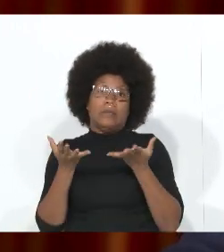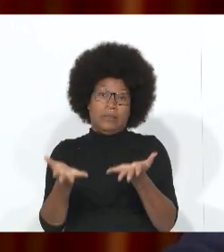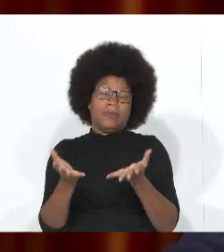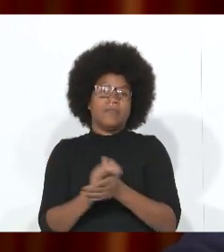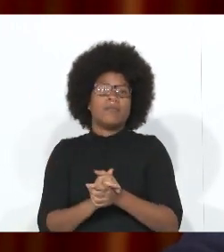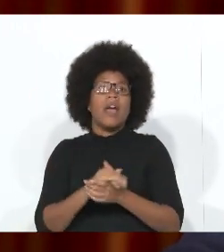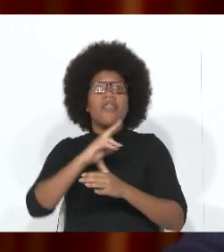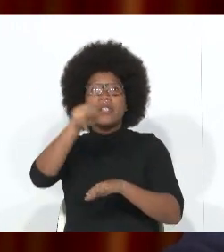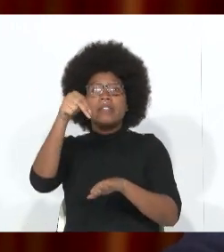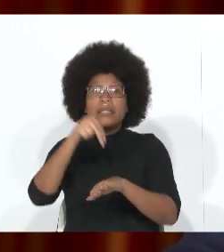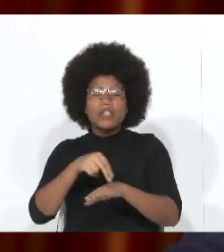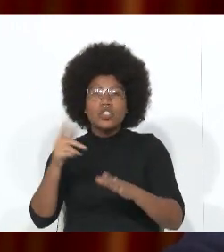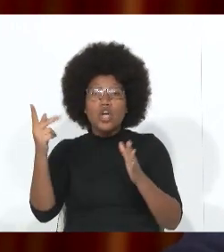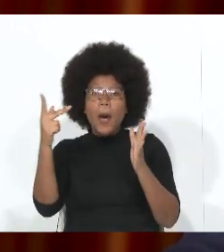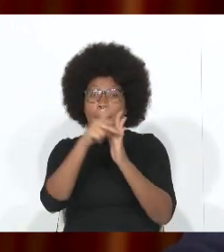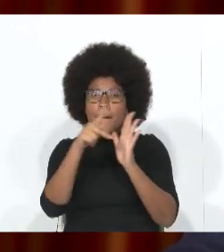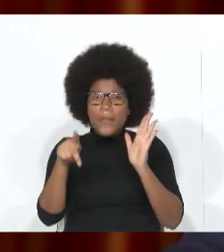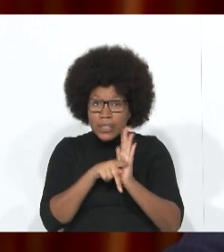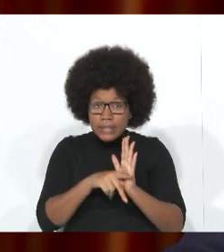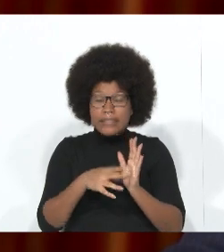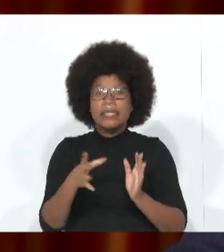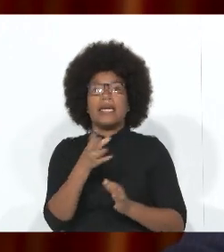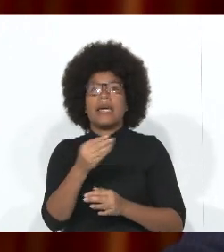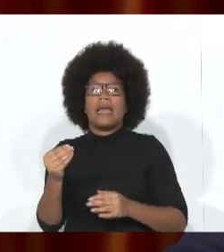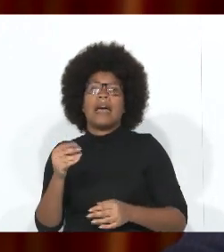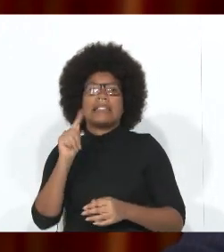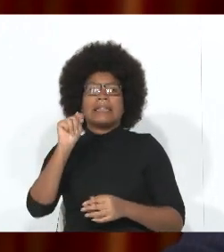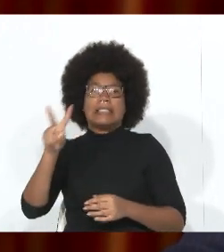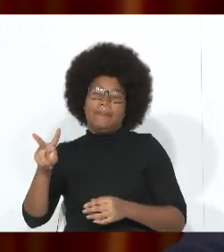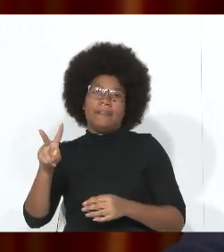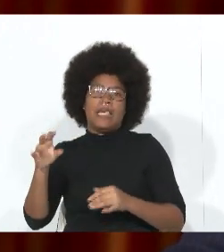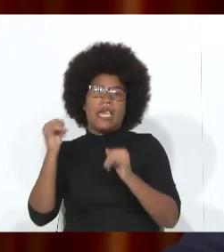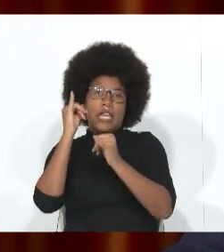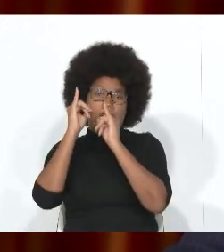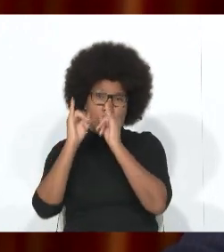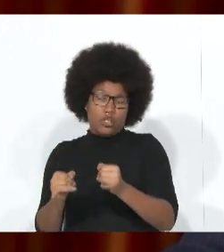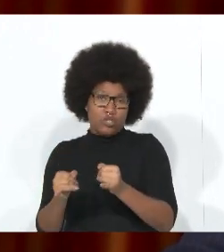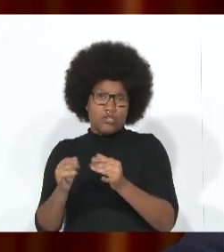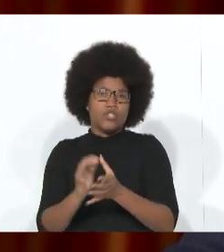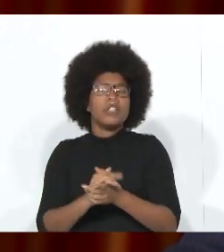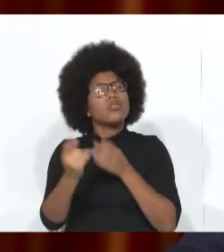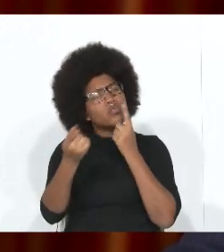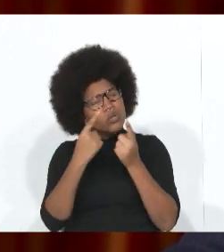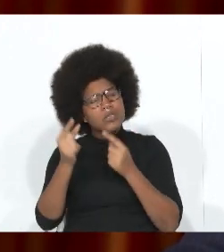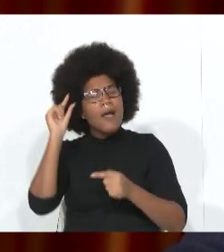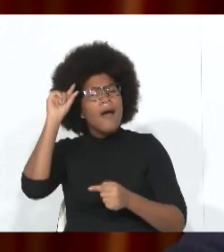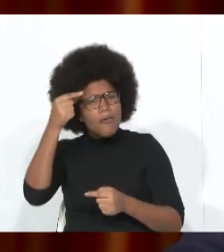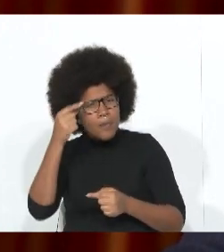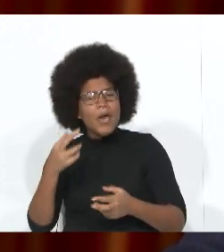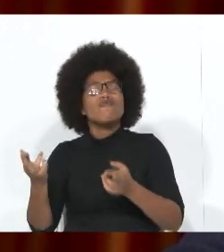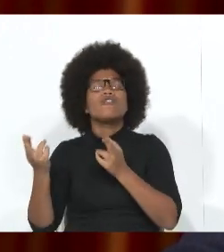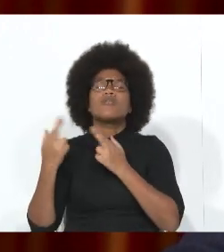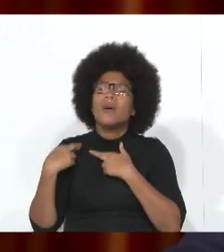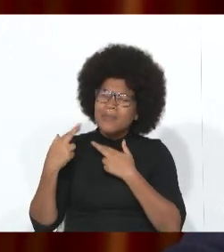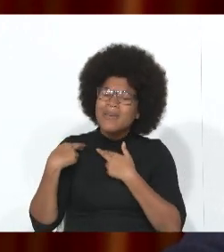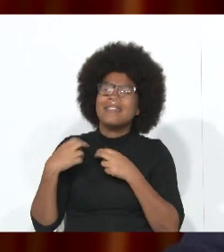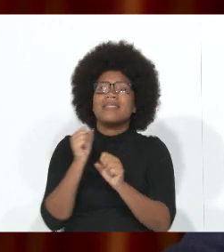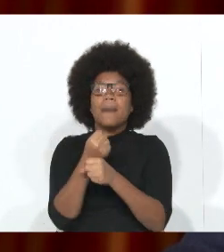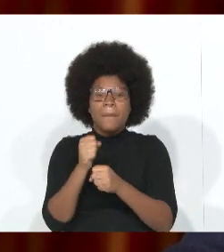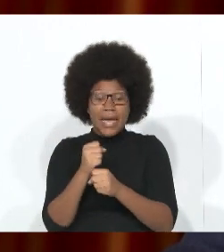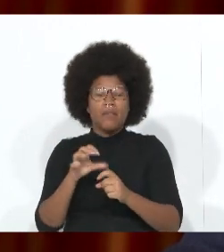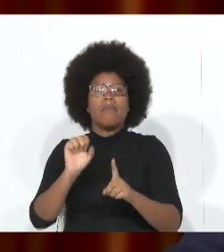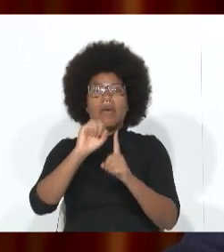and gentlemen, the national policy on broadcast and the broadcasting industry speaks to government's responsibility to foster the development of